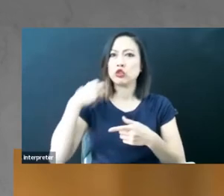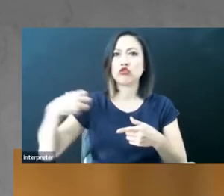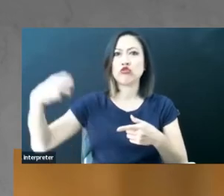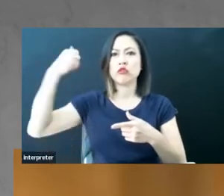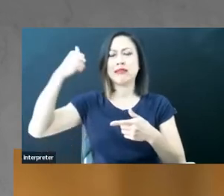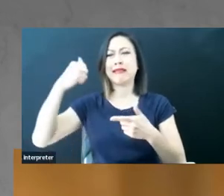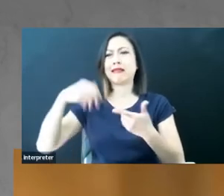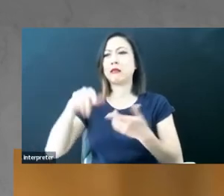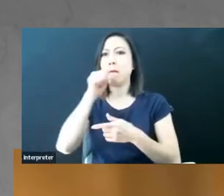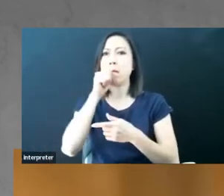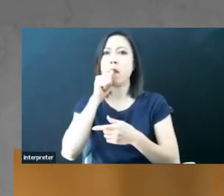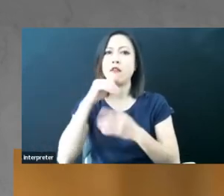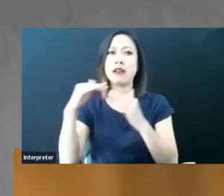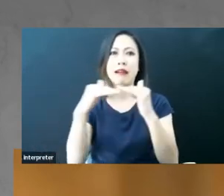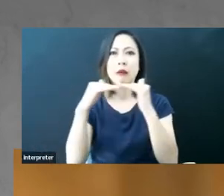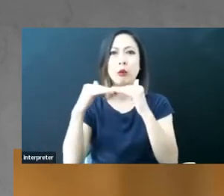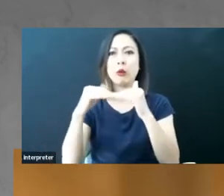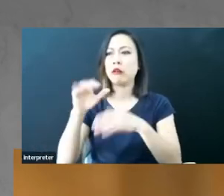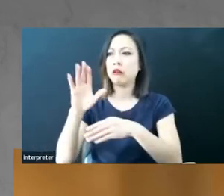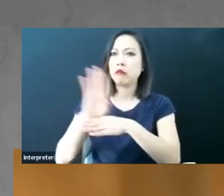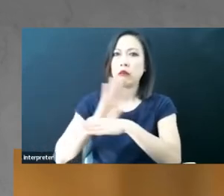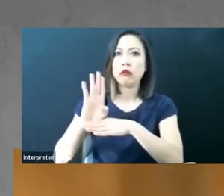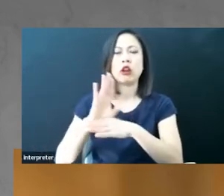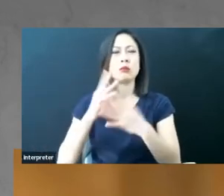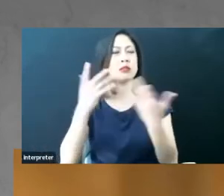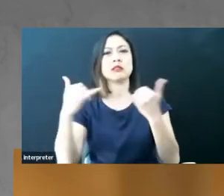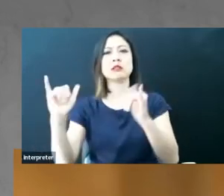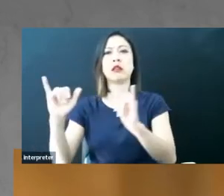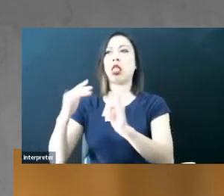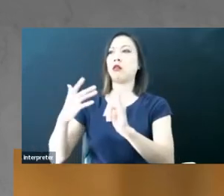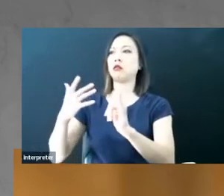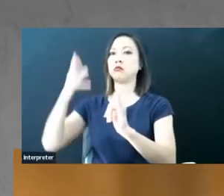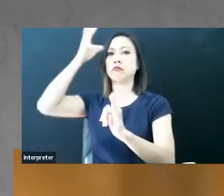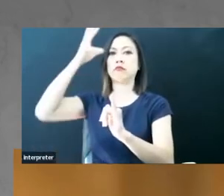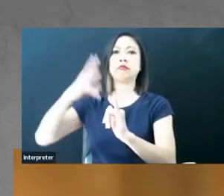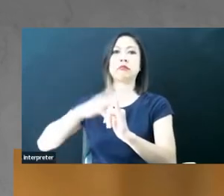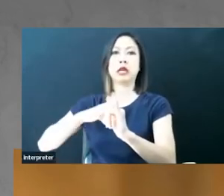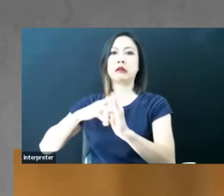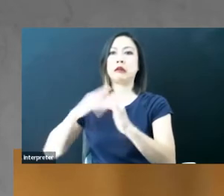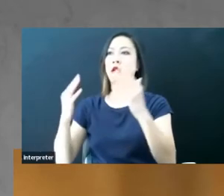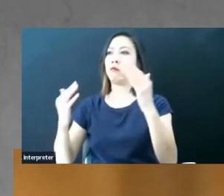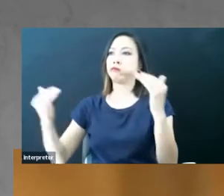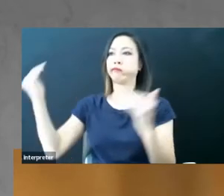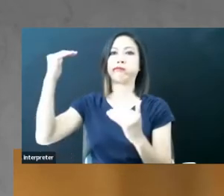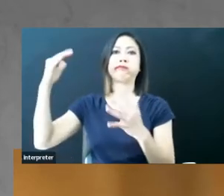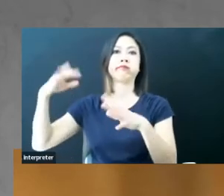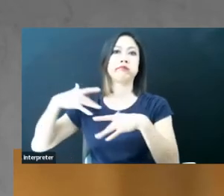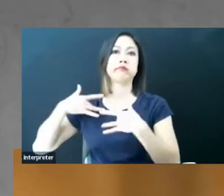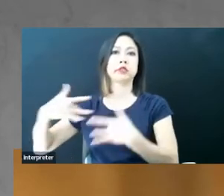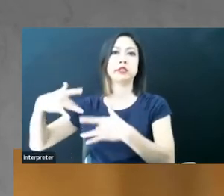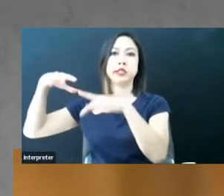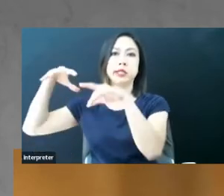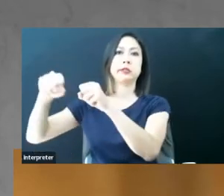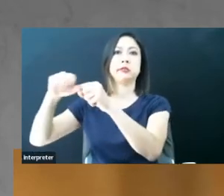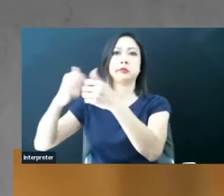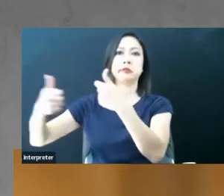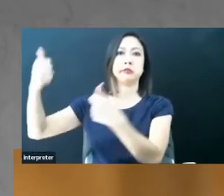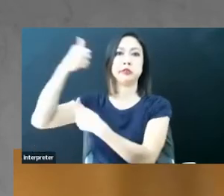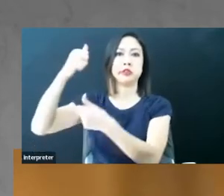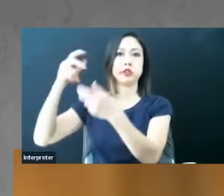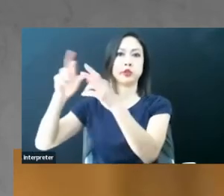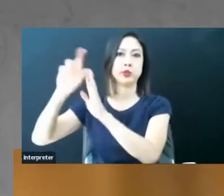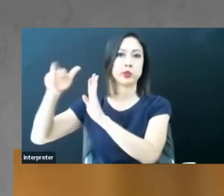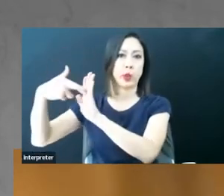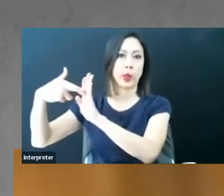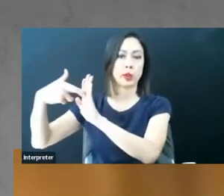private equity firms, and it's still disproportionately held by men, those senior roles. So I think one of the key